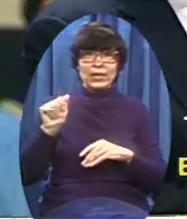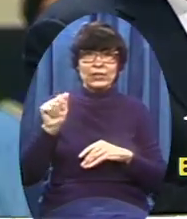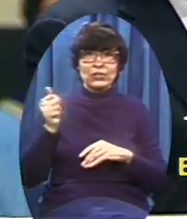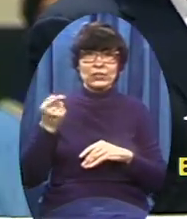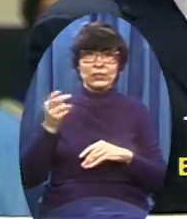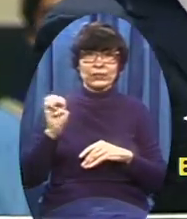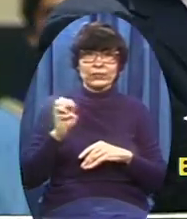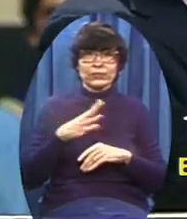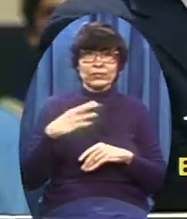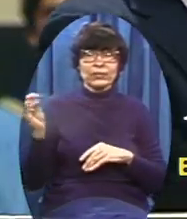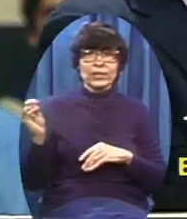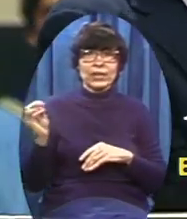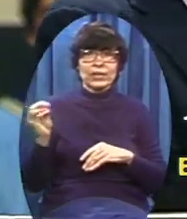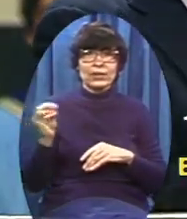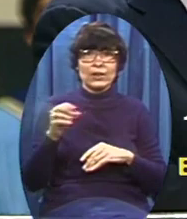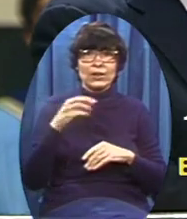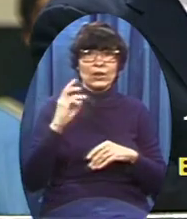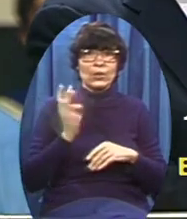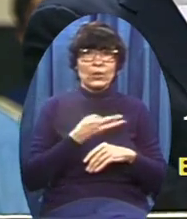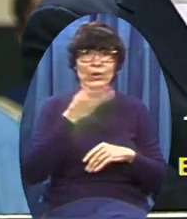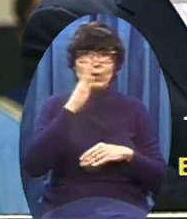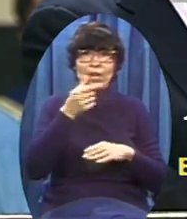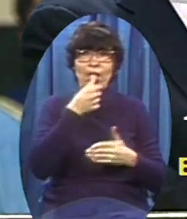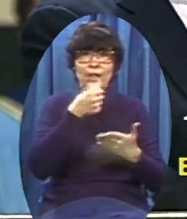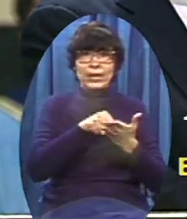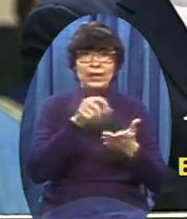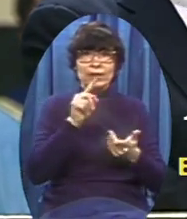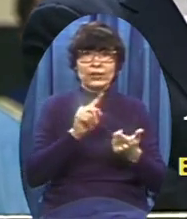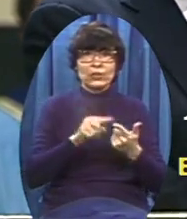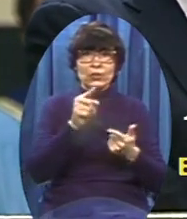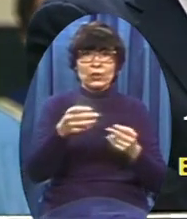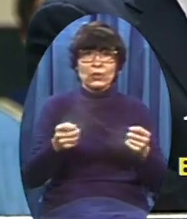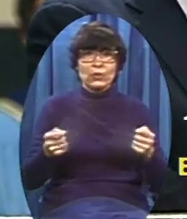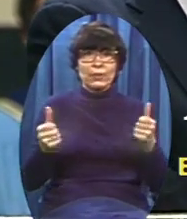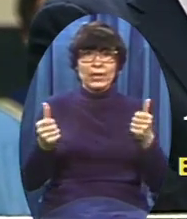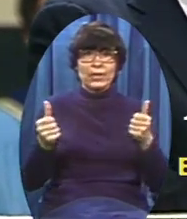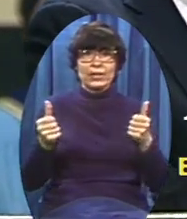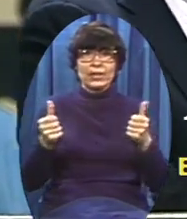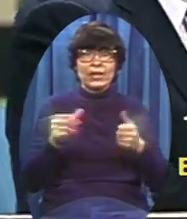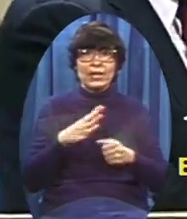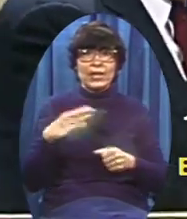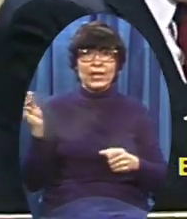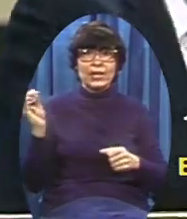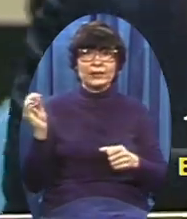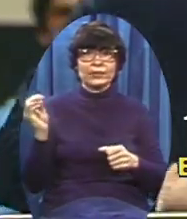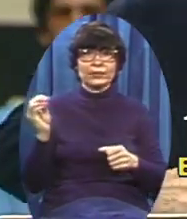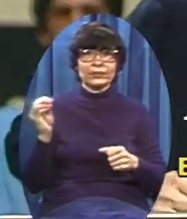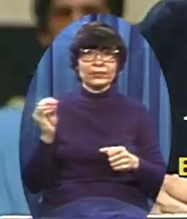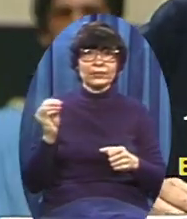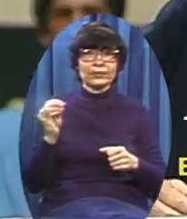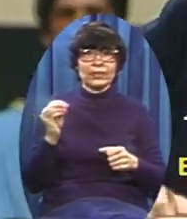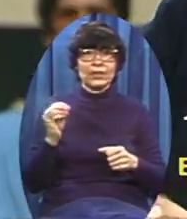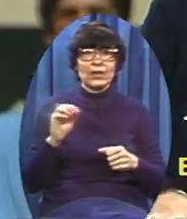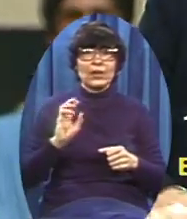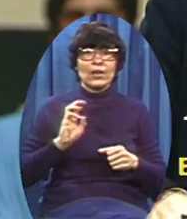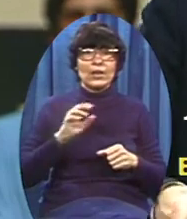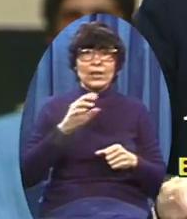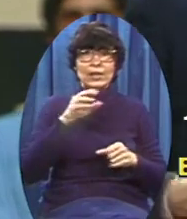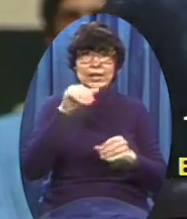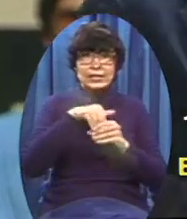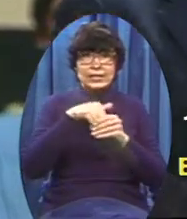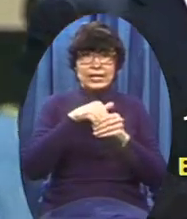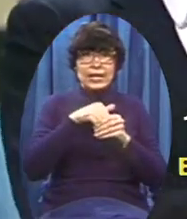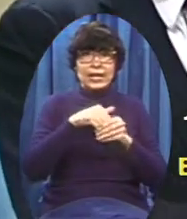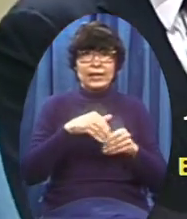out, stuck right on that package. It's mailed to you. And inside it, as I will show you later, there is